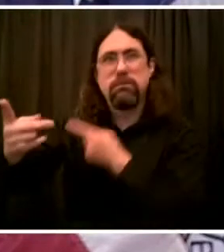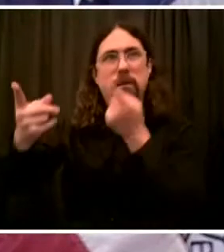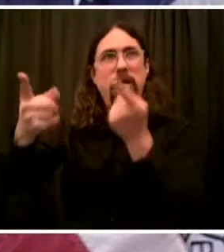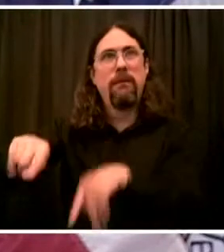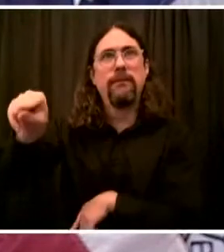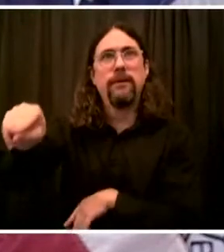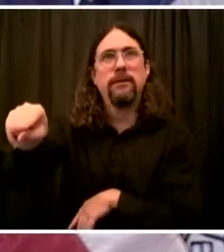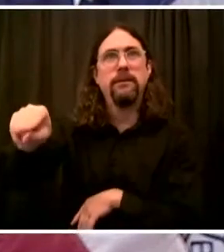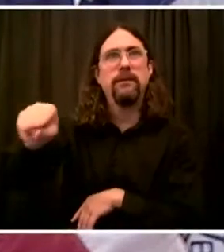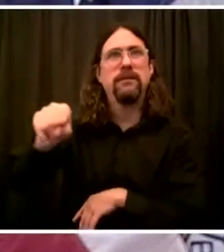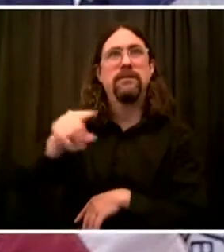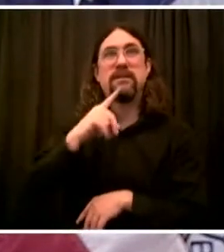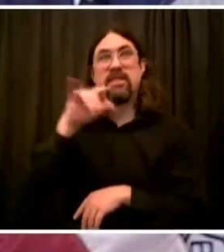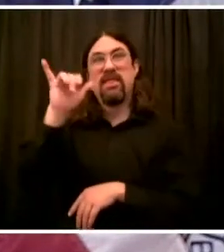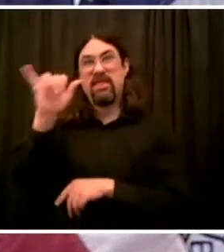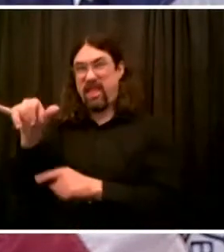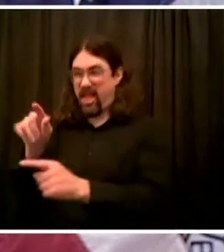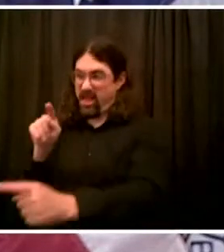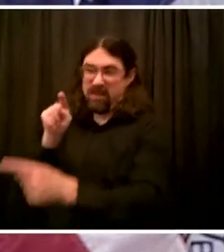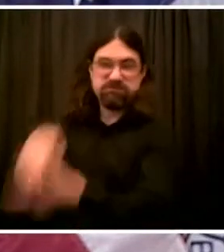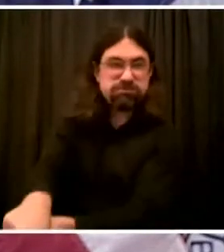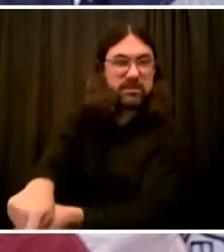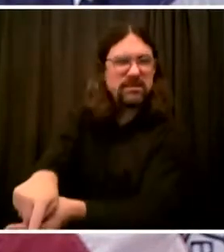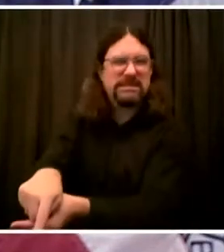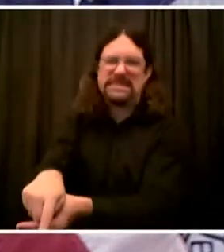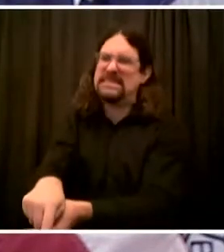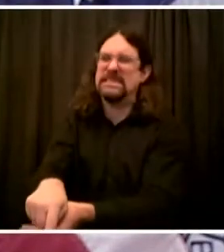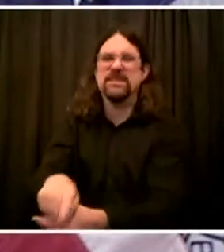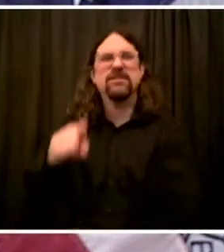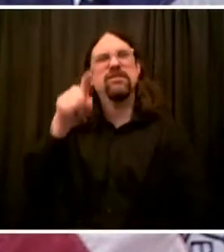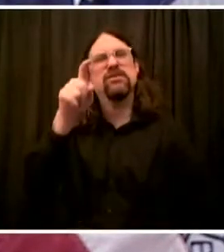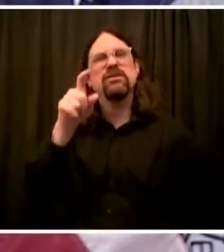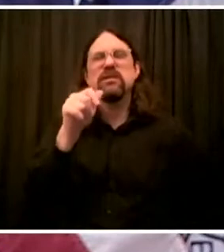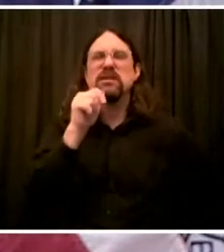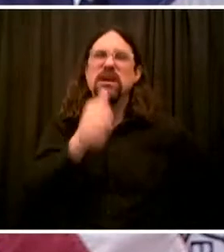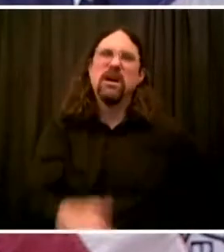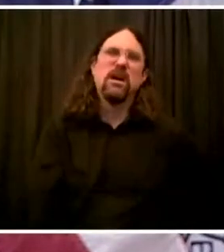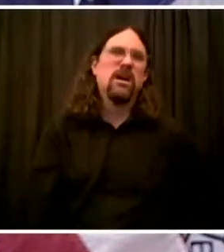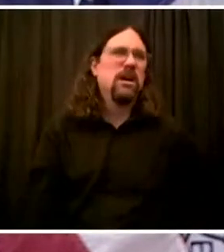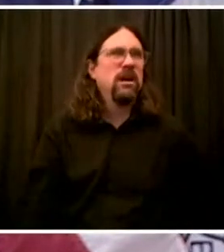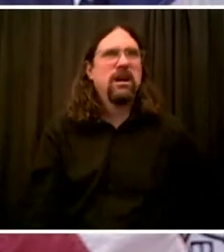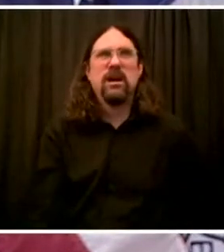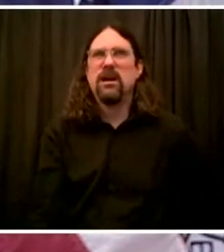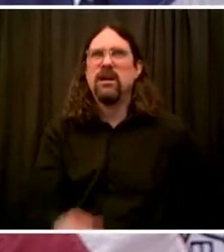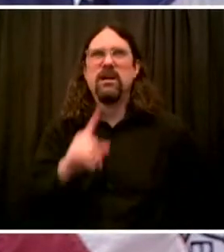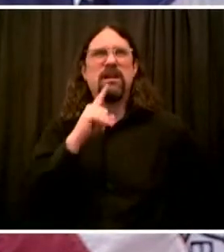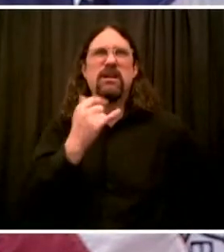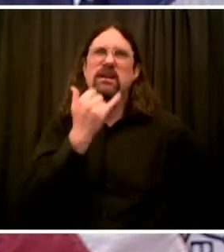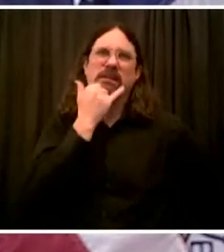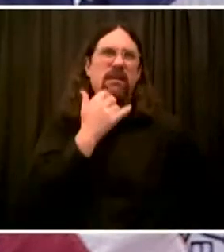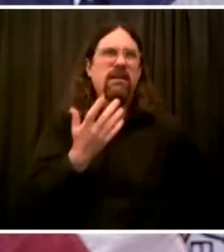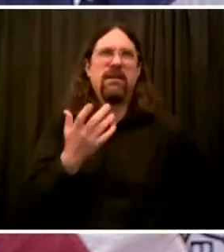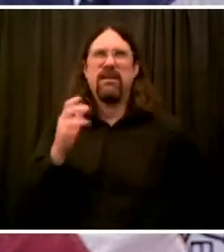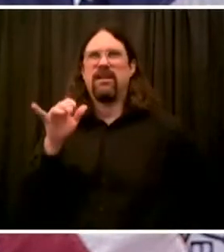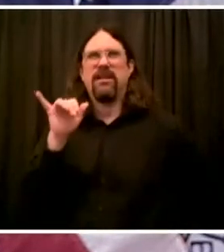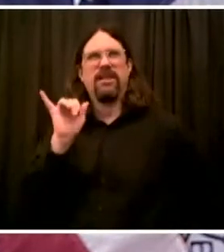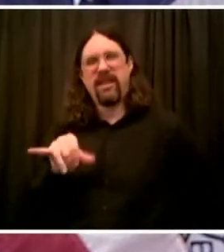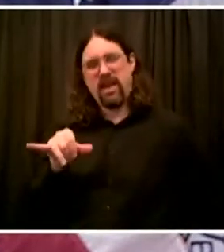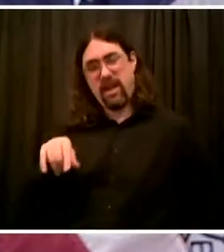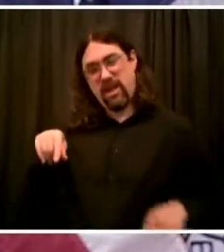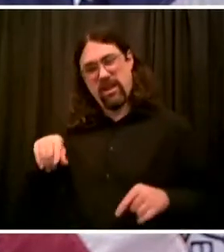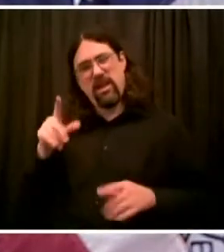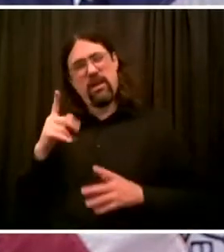not what we want to see in this city. I know for Commissioner Shea and I, we talked about it last night. It's painful for everyone